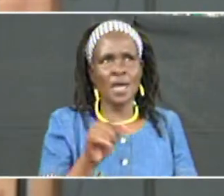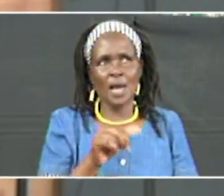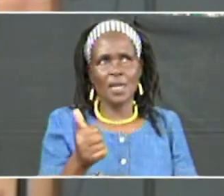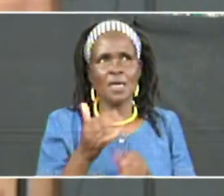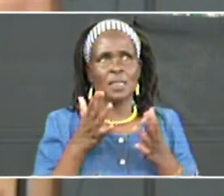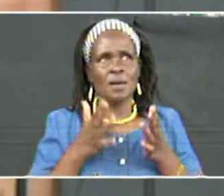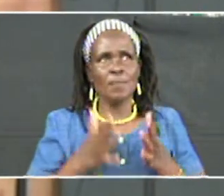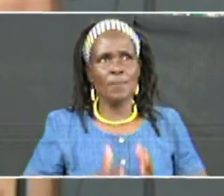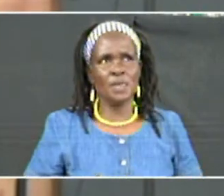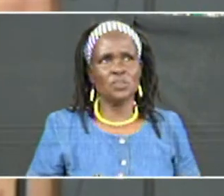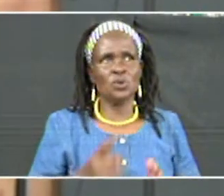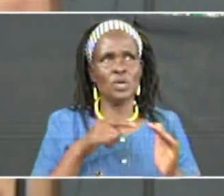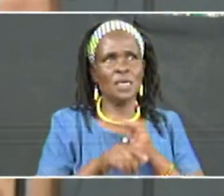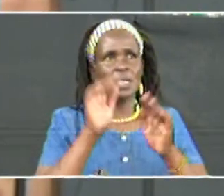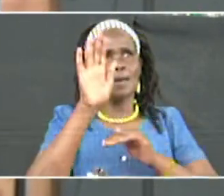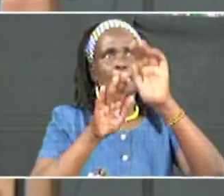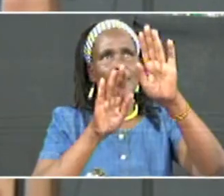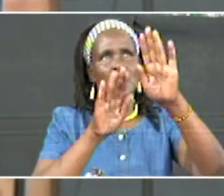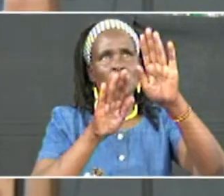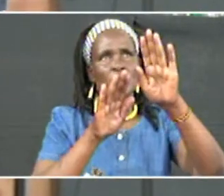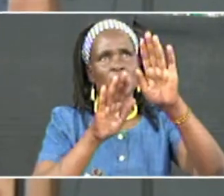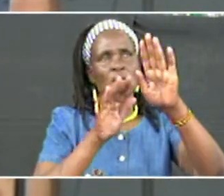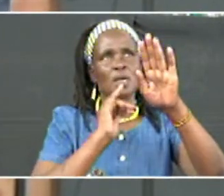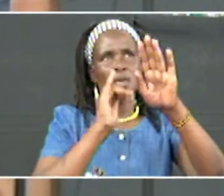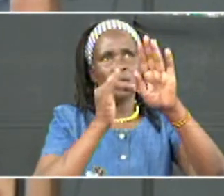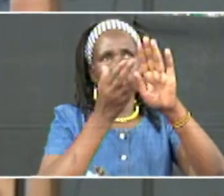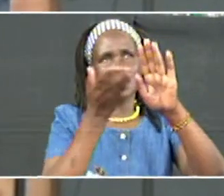the balcony, is there anyone else?